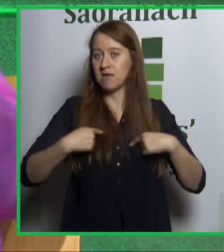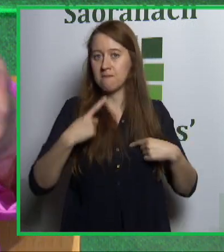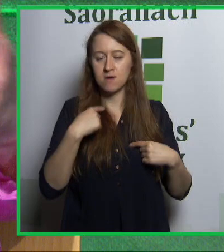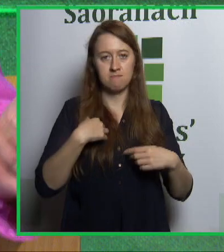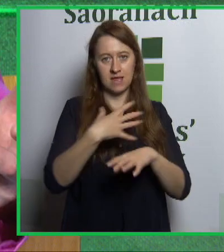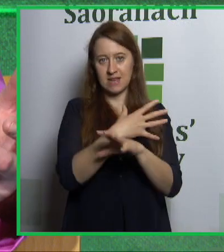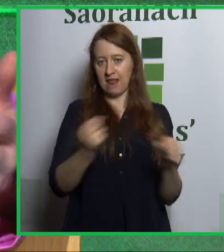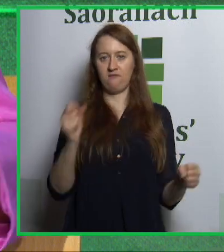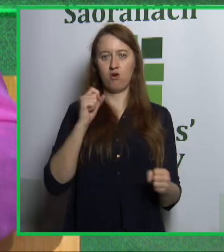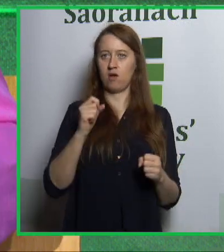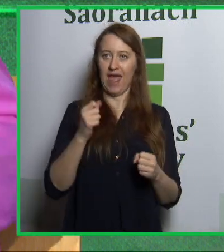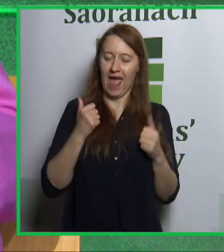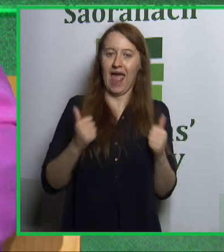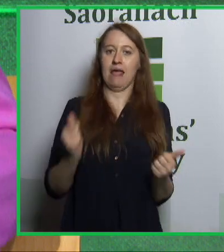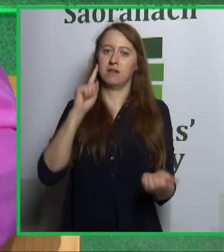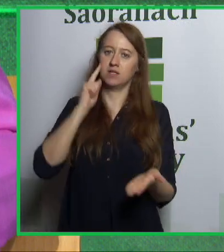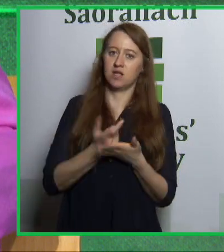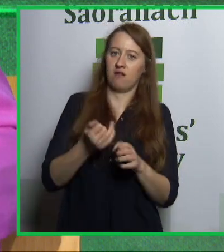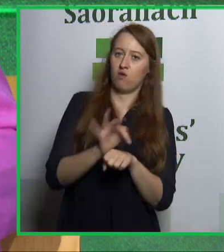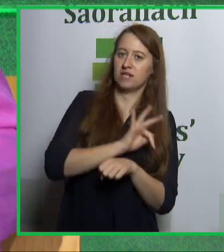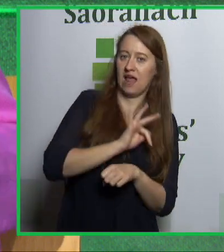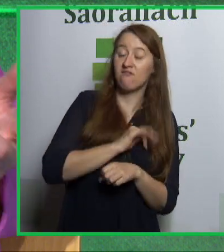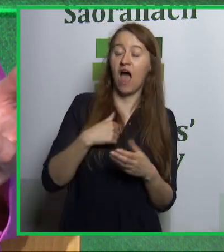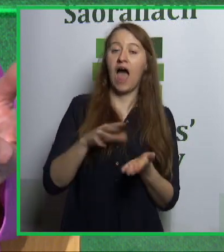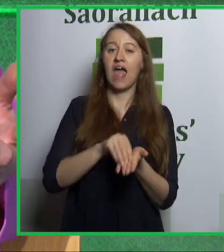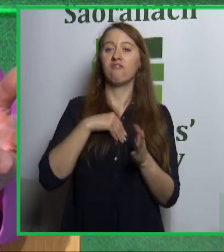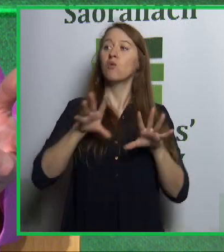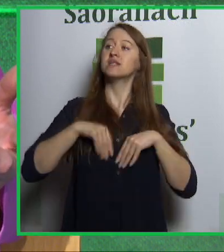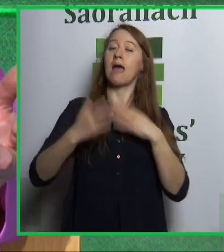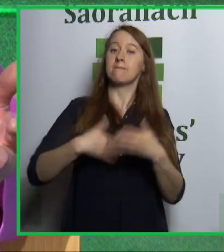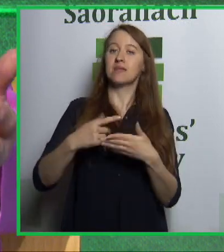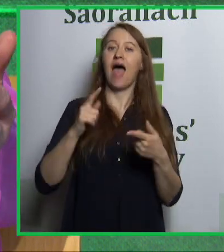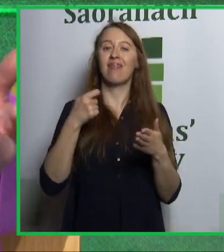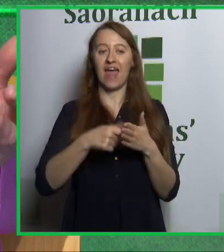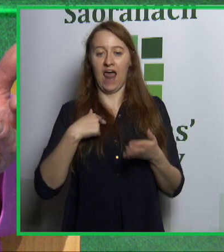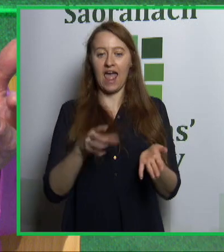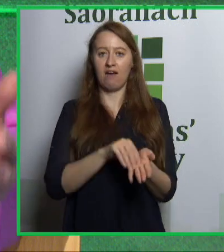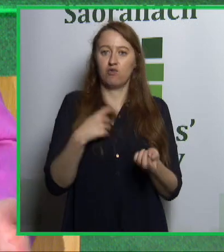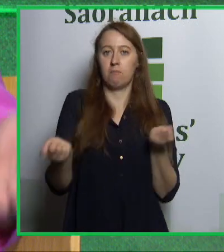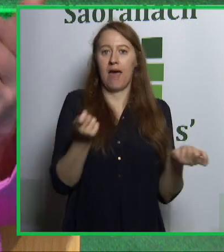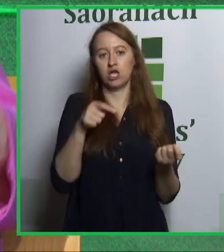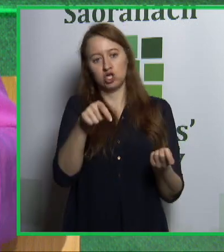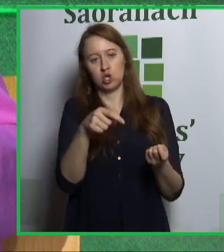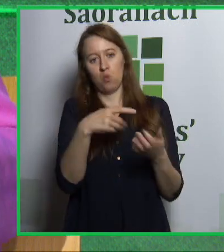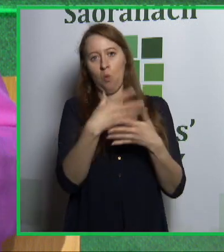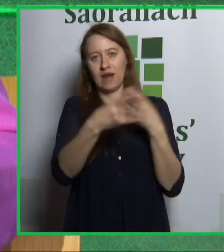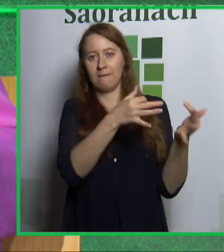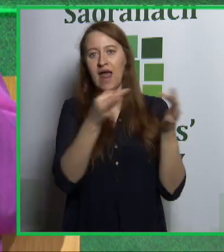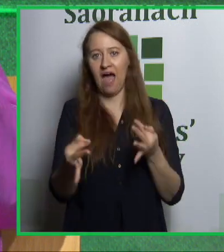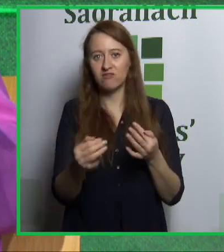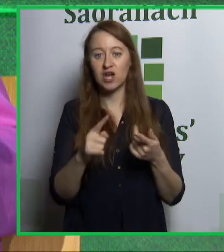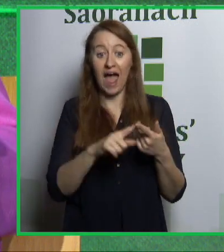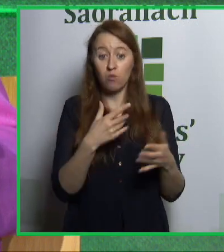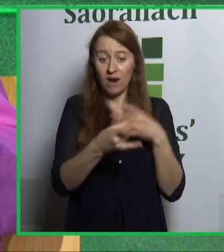choice in any of those decisions. I had to just go along with the decisions and deal with the consequences, and those consequences impacted my life like they